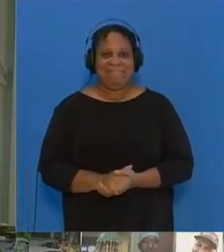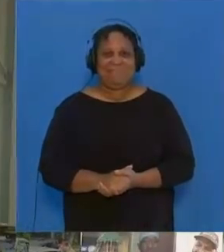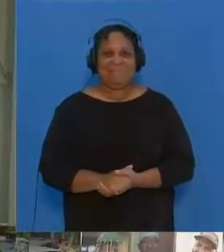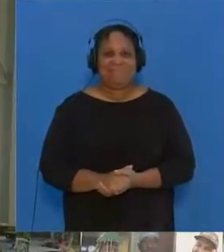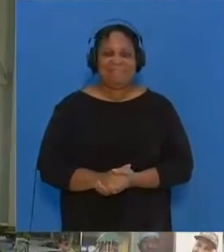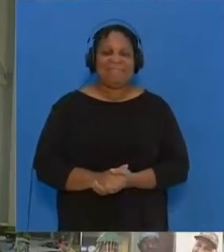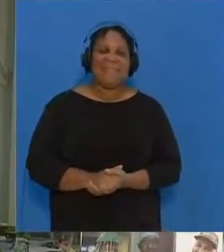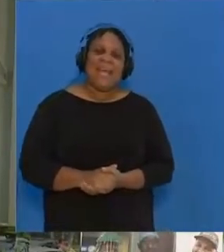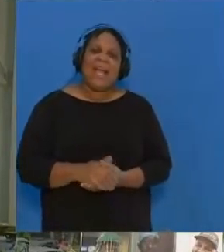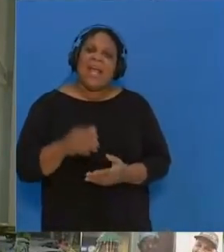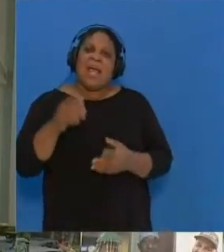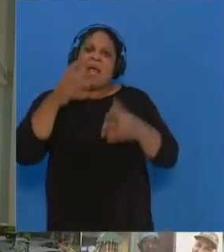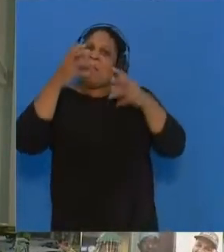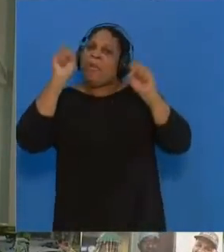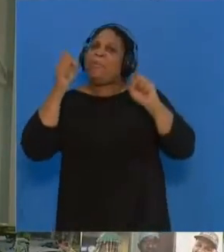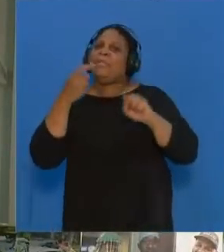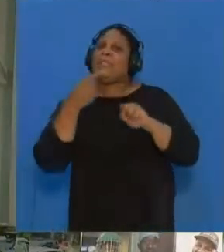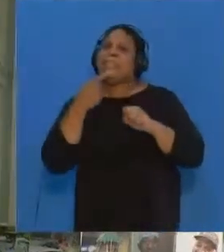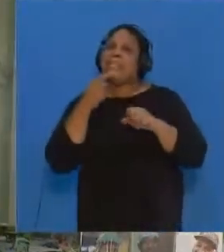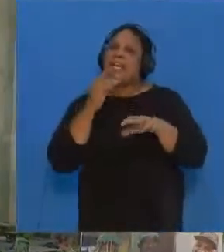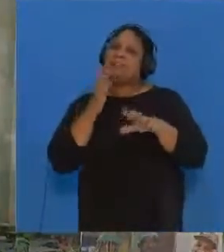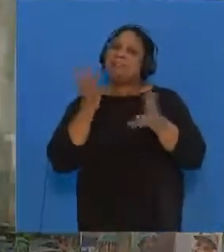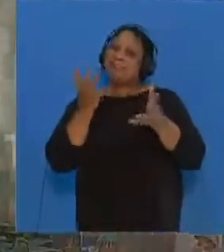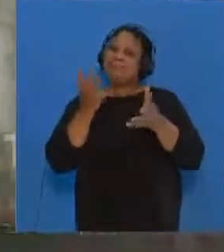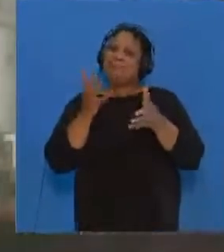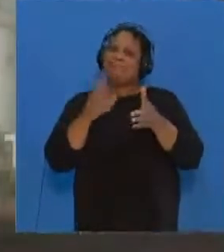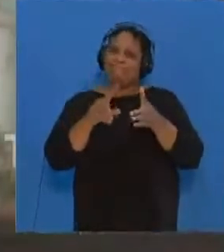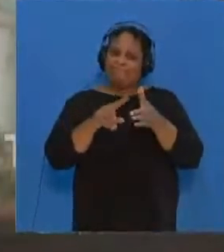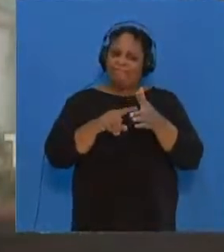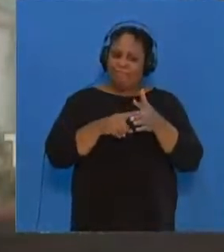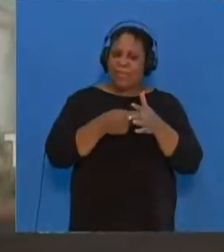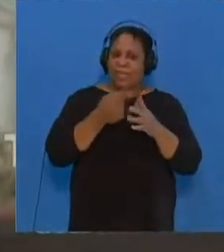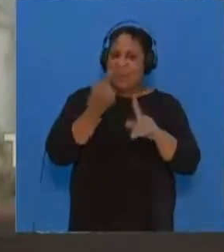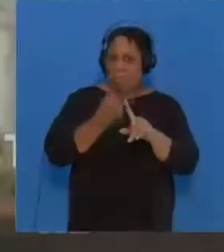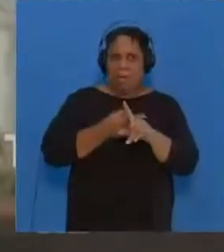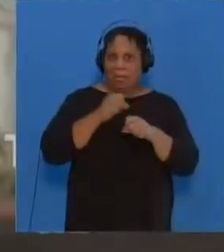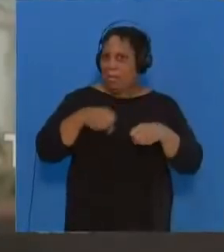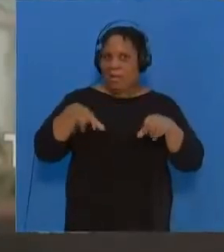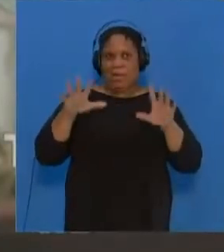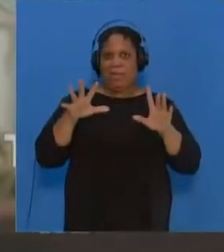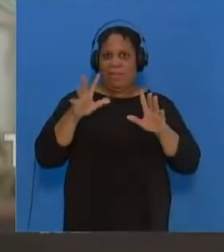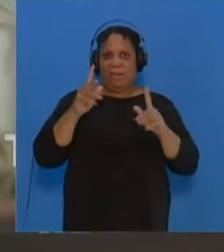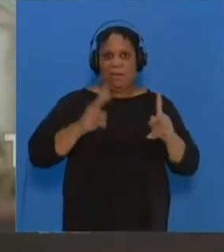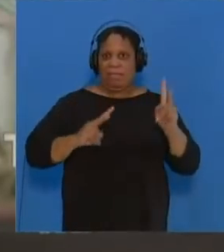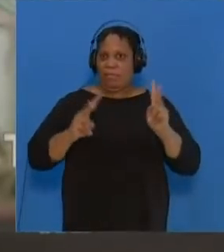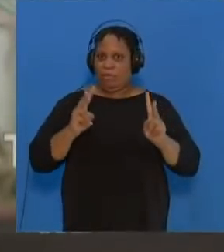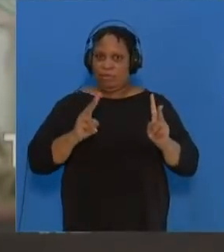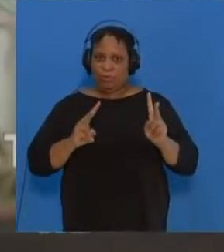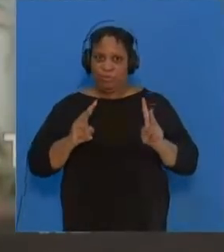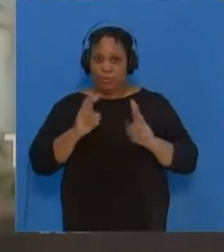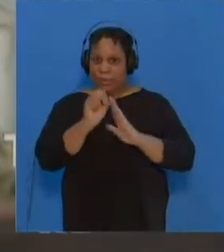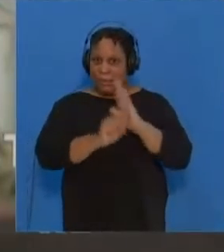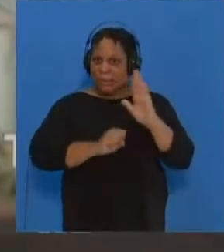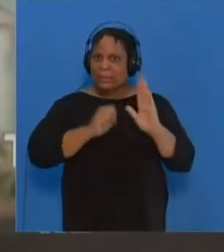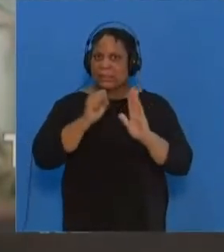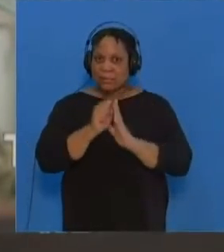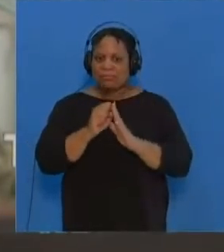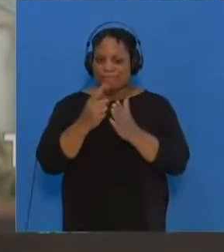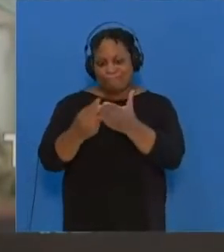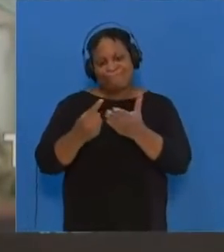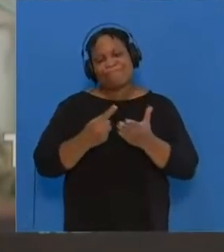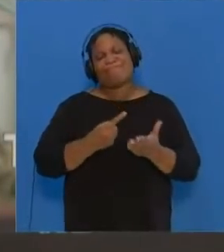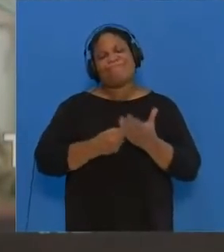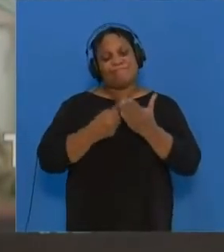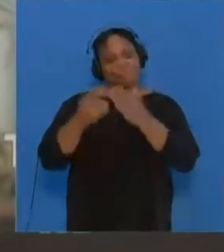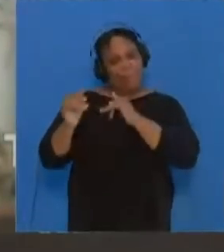Premier, you stated at the beginning of the month, June the 1st, you stated you're not giving up on the tourism season. We've had a discussion and interview